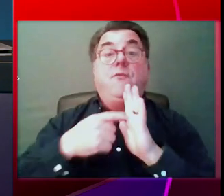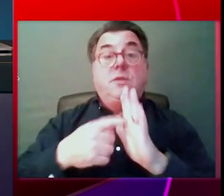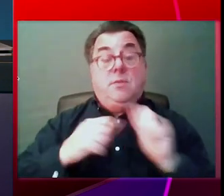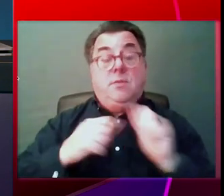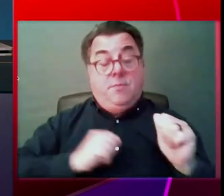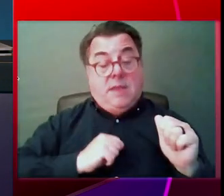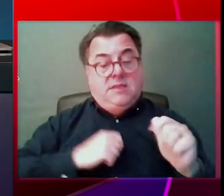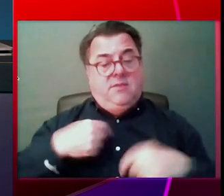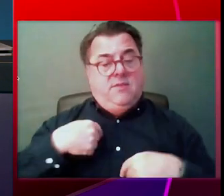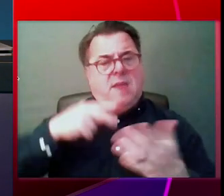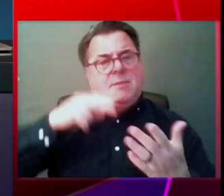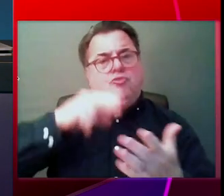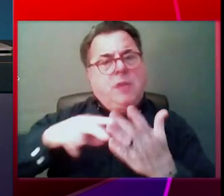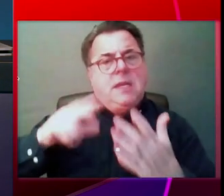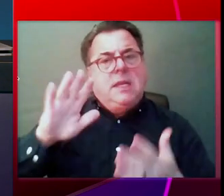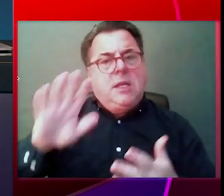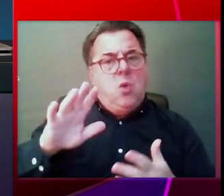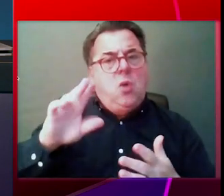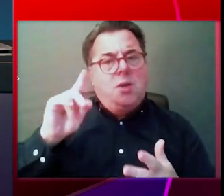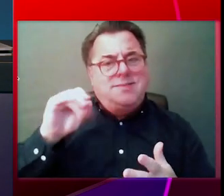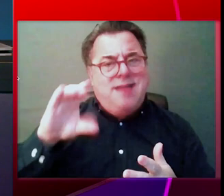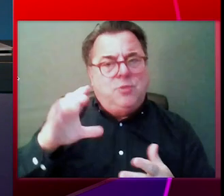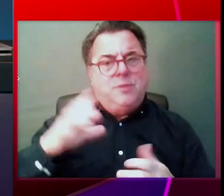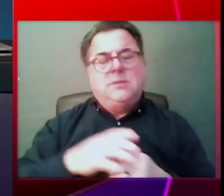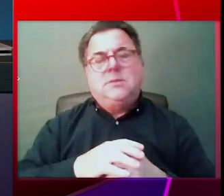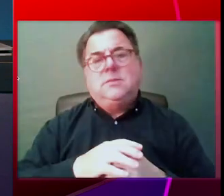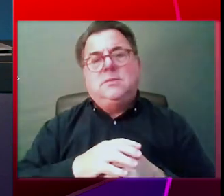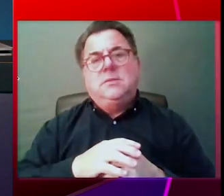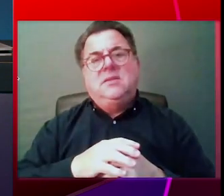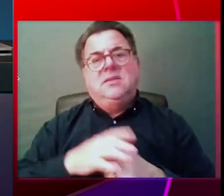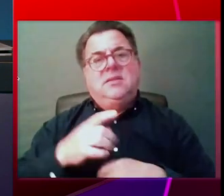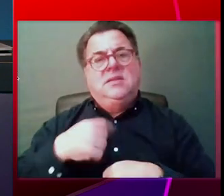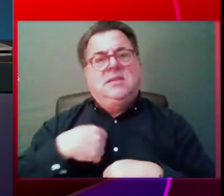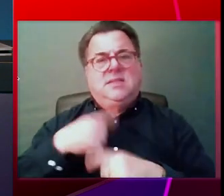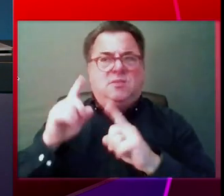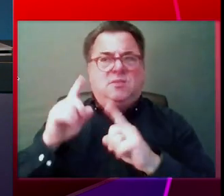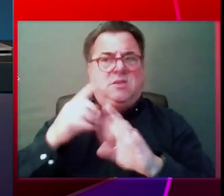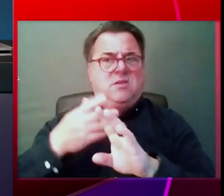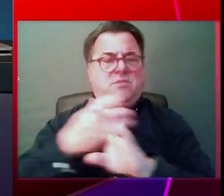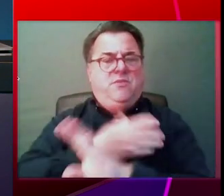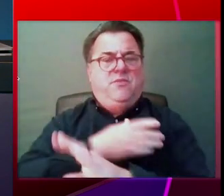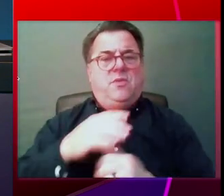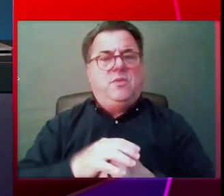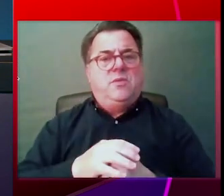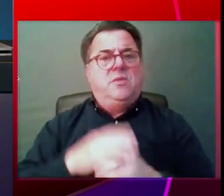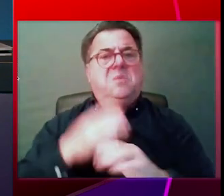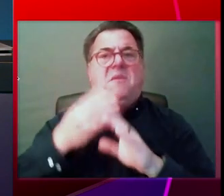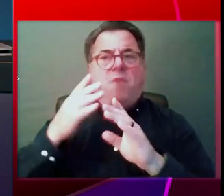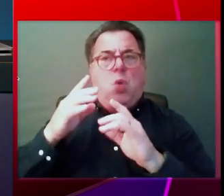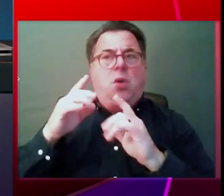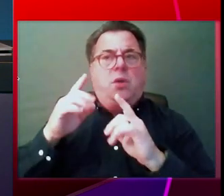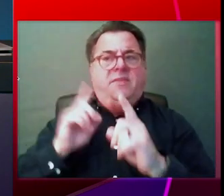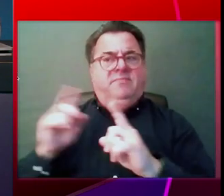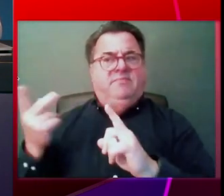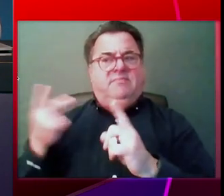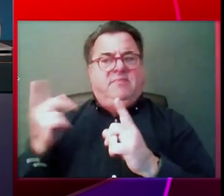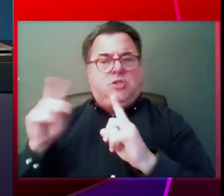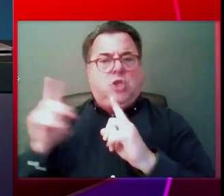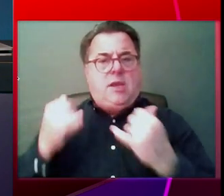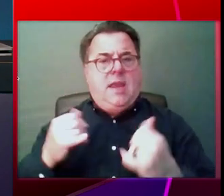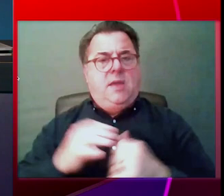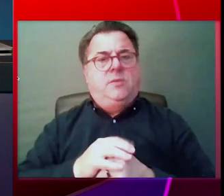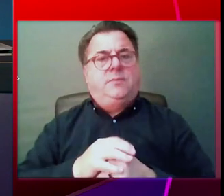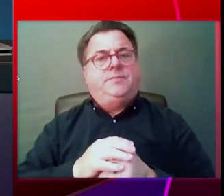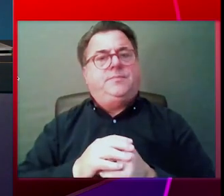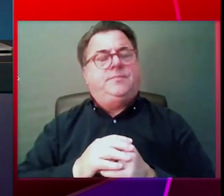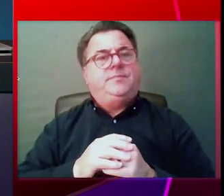through some of your docs, too, ever since we connected earlier before the interview, and I see things like you all